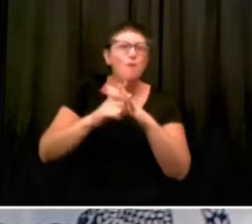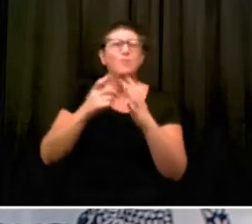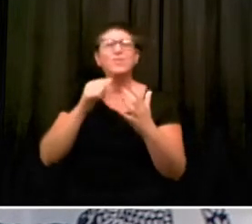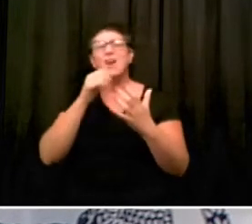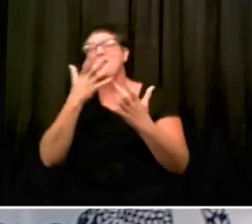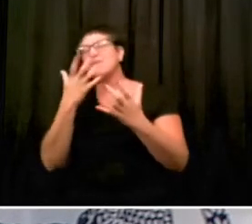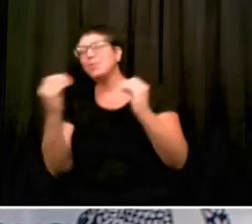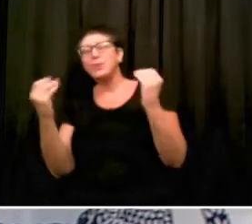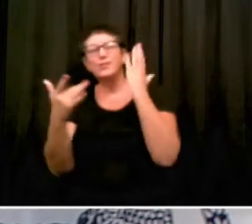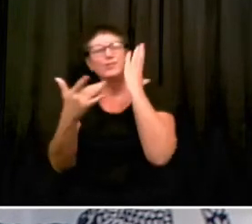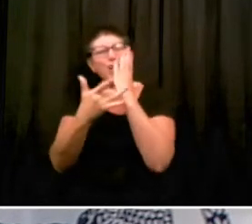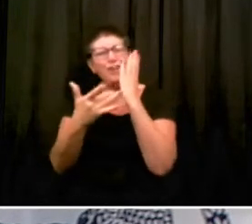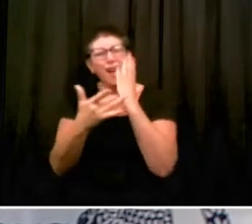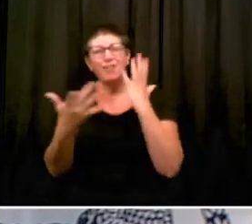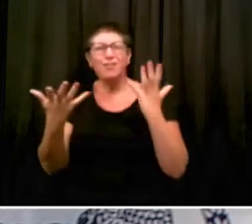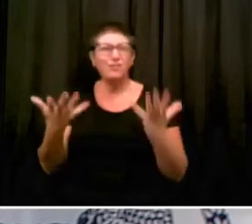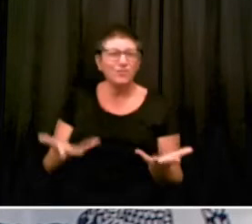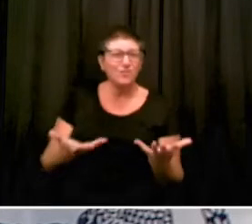want to add?